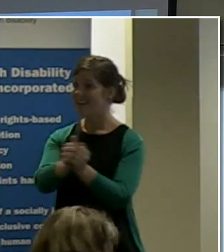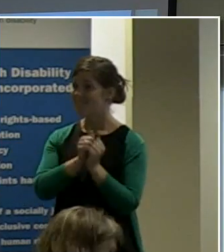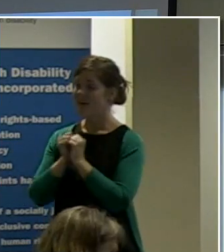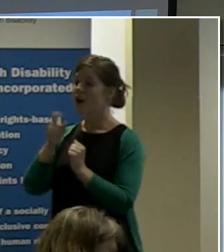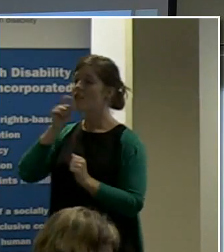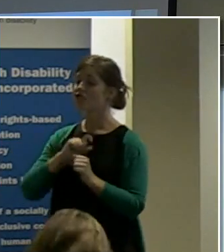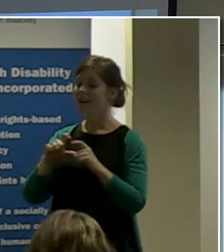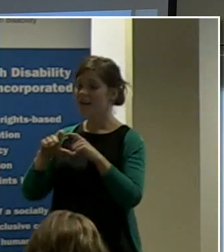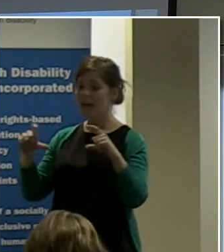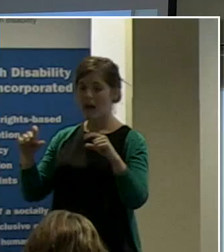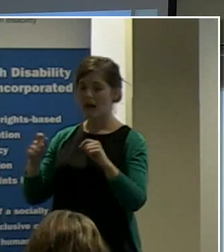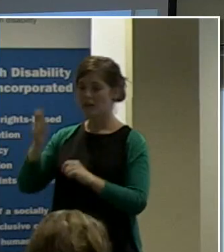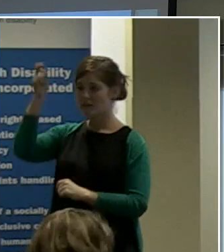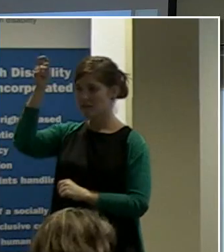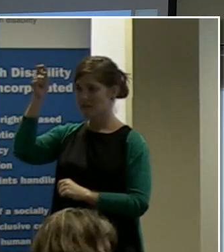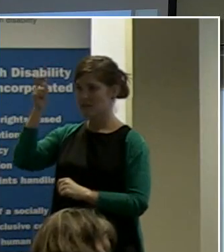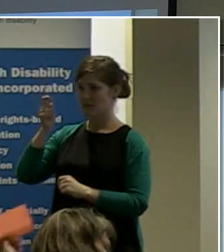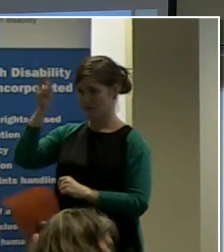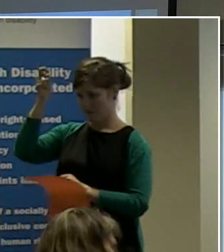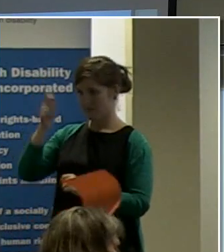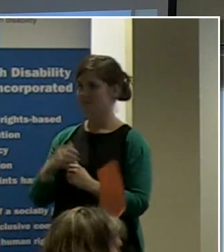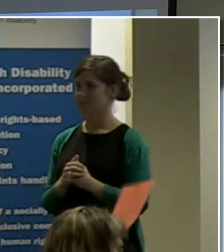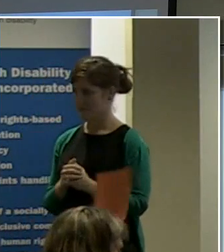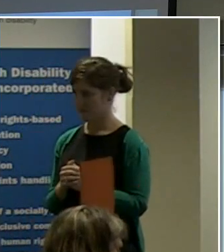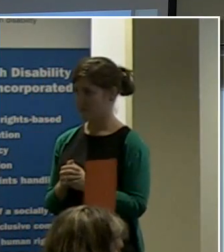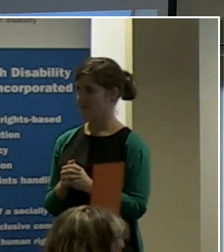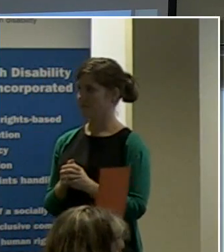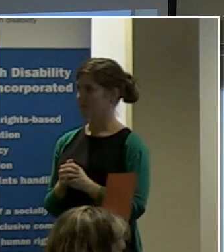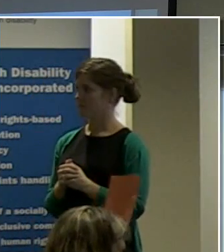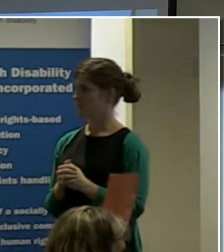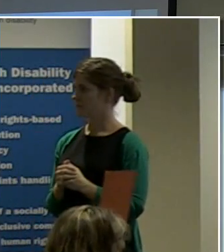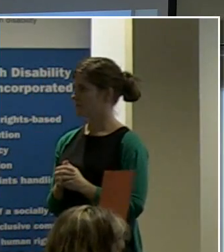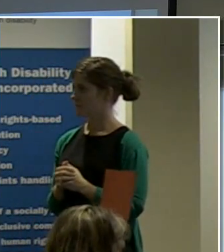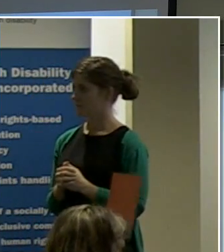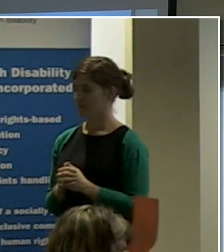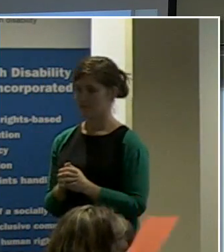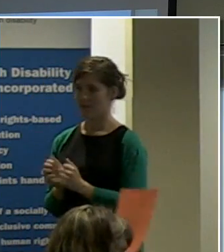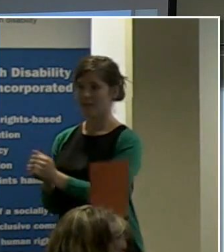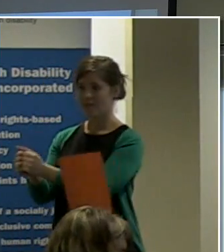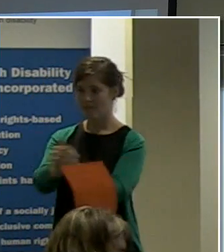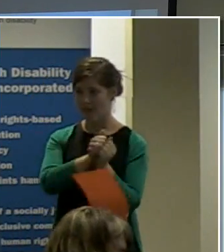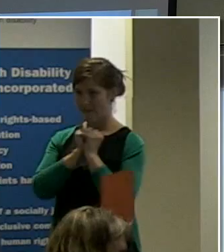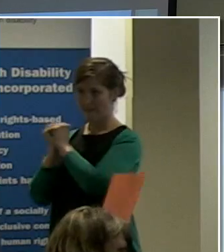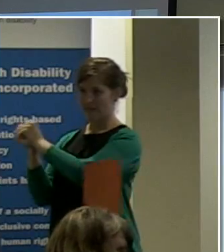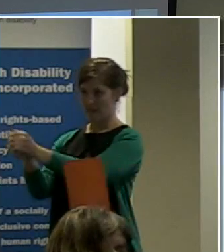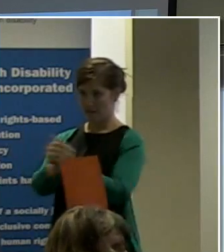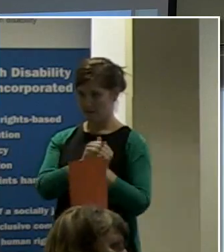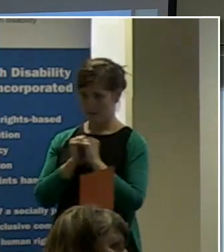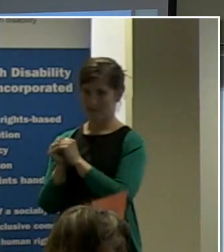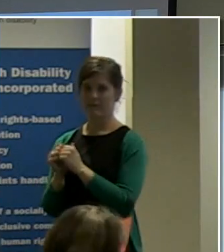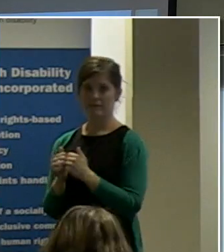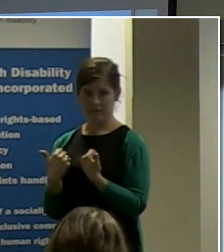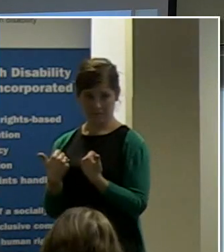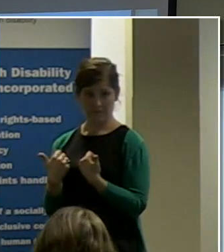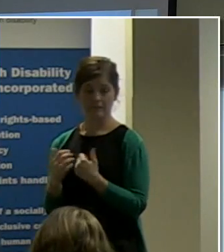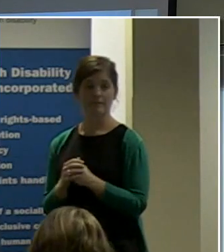cards, I'm told, which we may need to count if there's, you should have them in your packs. So all those in favour?